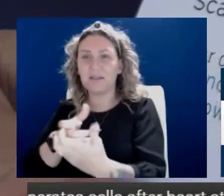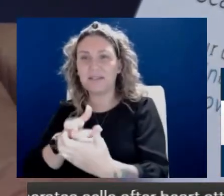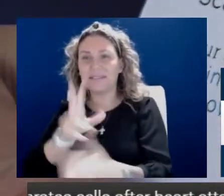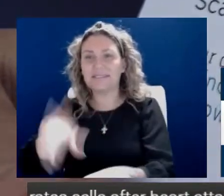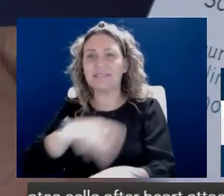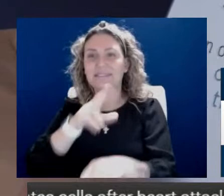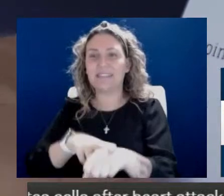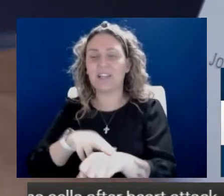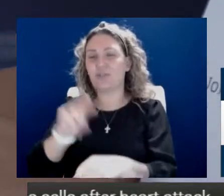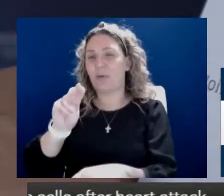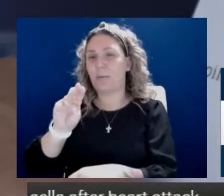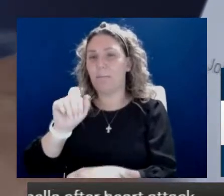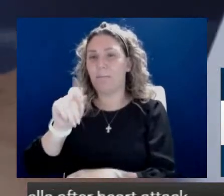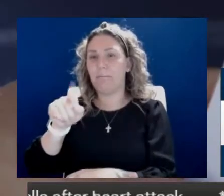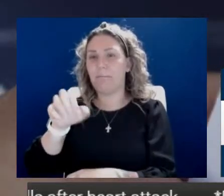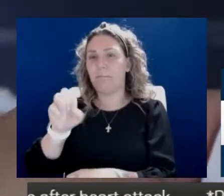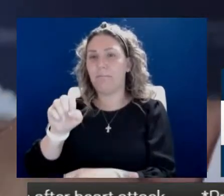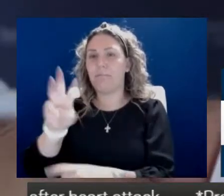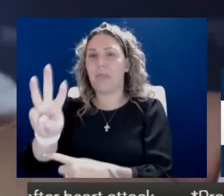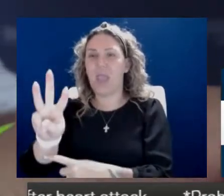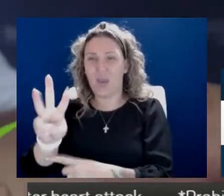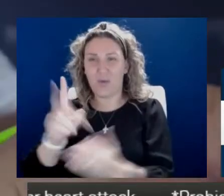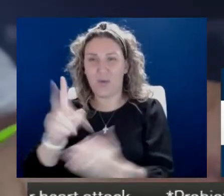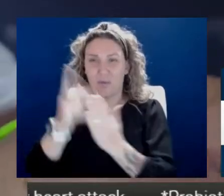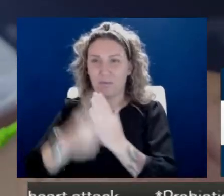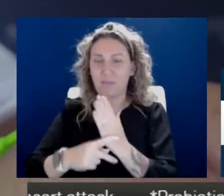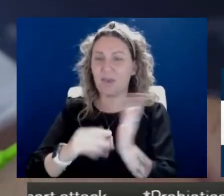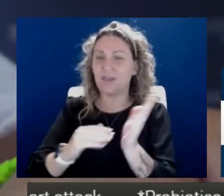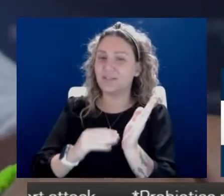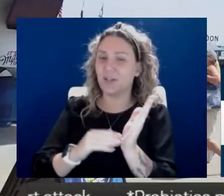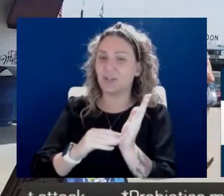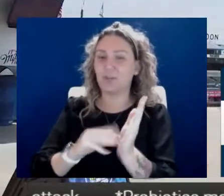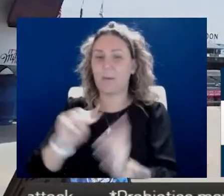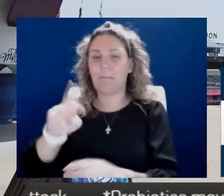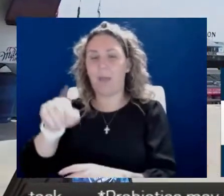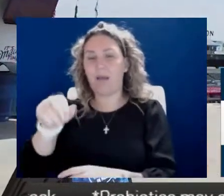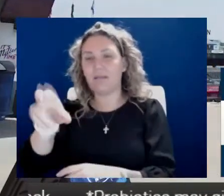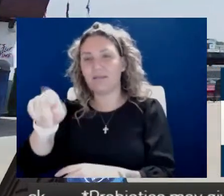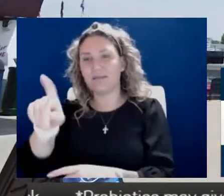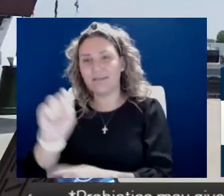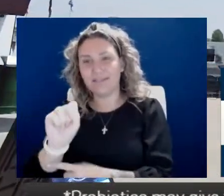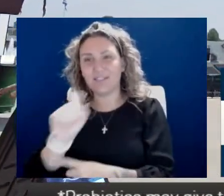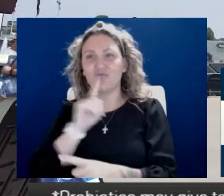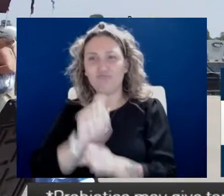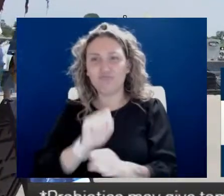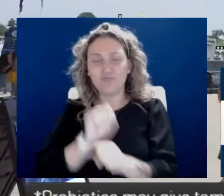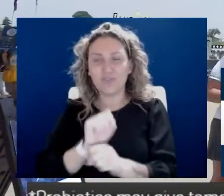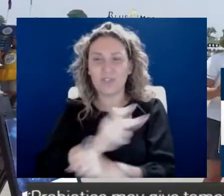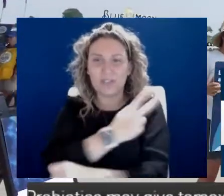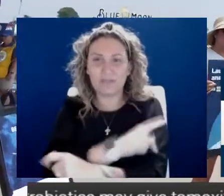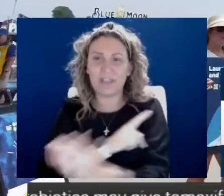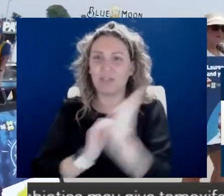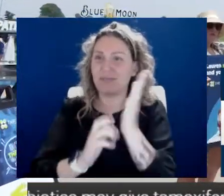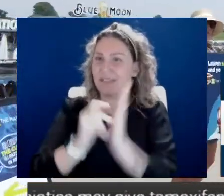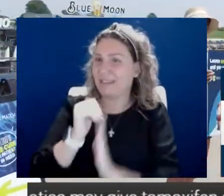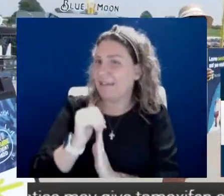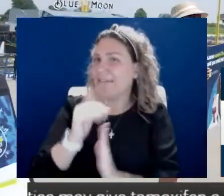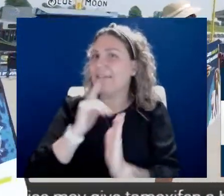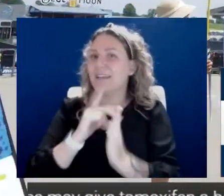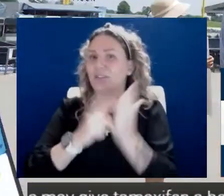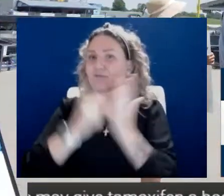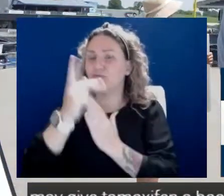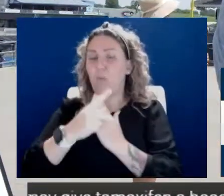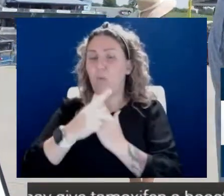Program. Dr. Elizabeth Monks is a psychologist who works with patients in the cancer program. She says only 30%